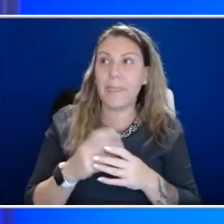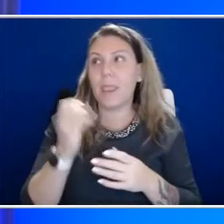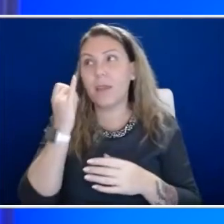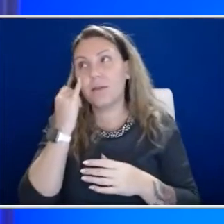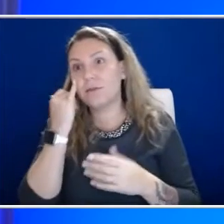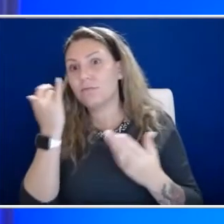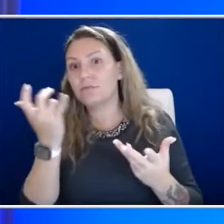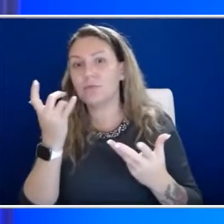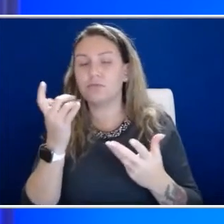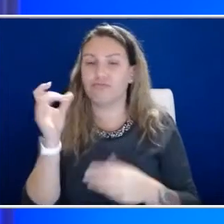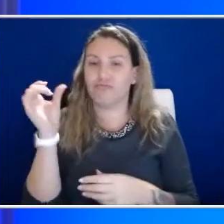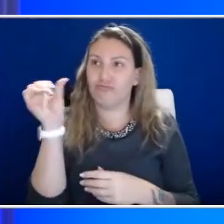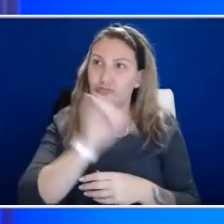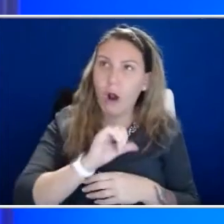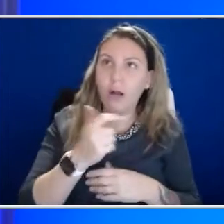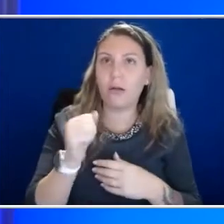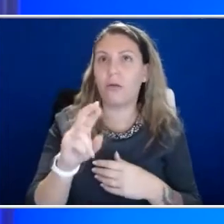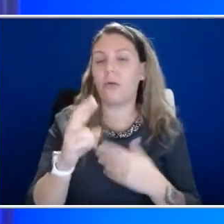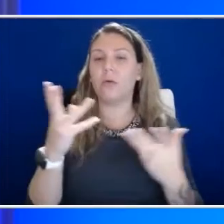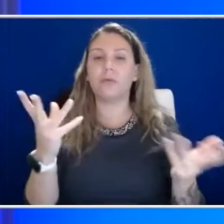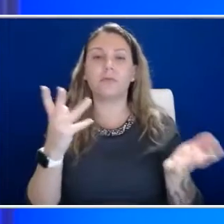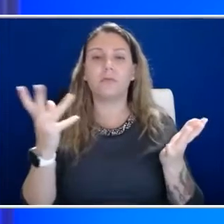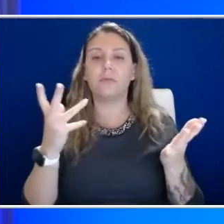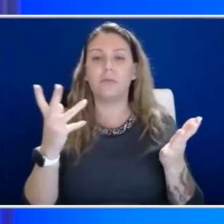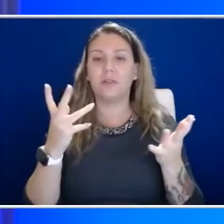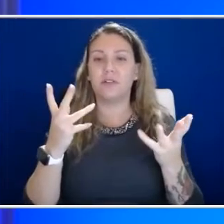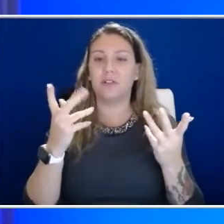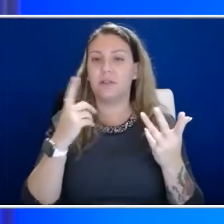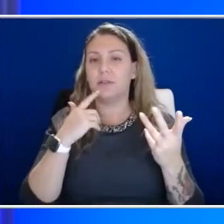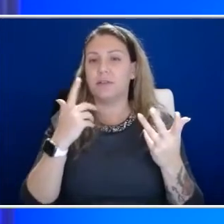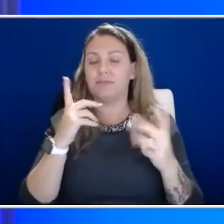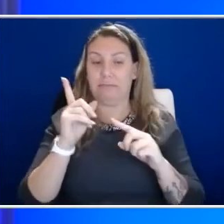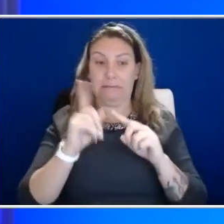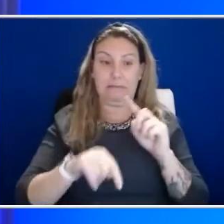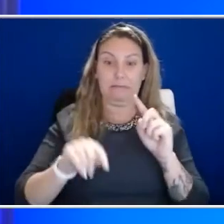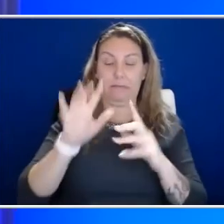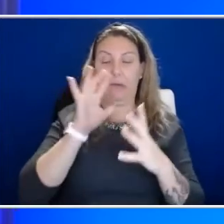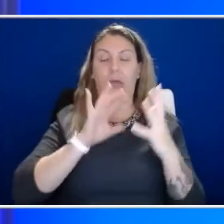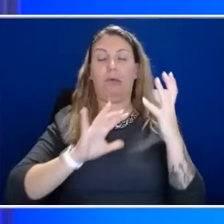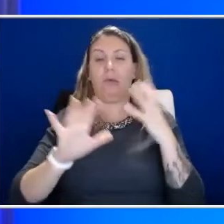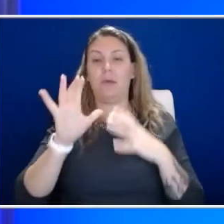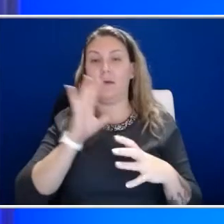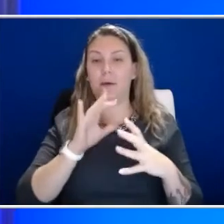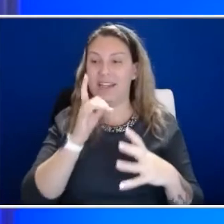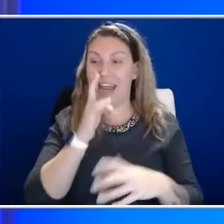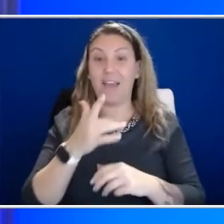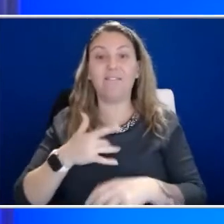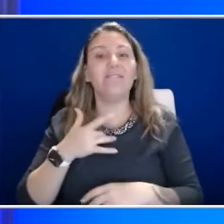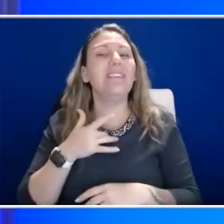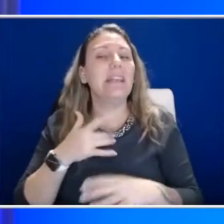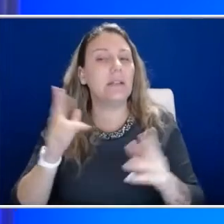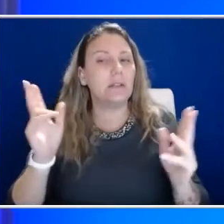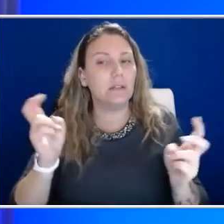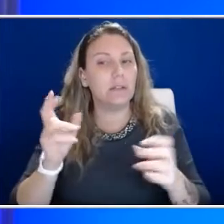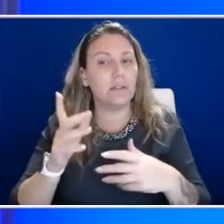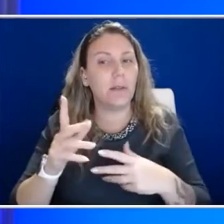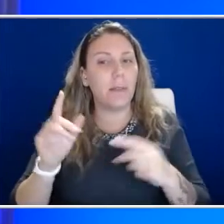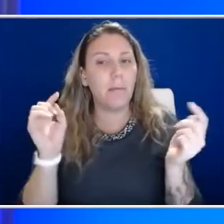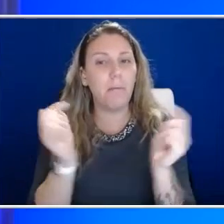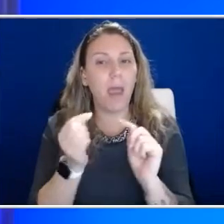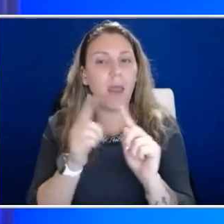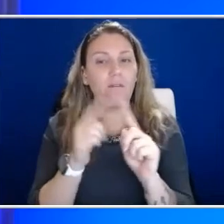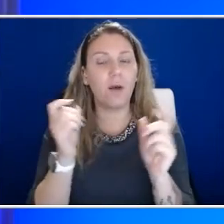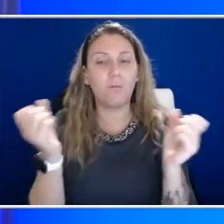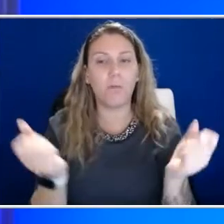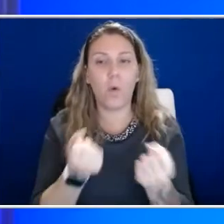drunk or had some form of inebriation and is not kind of feeling the pain of that cold and